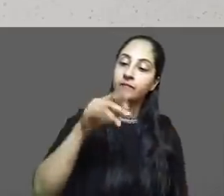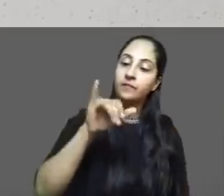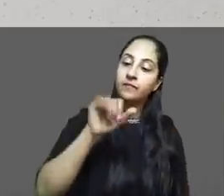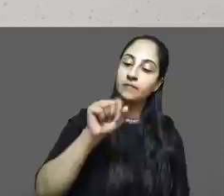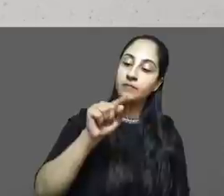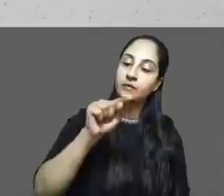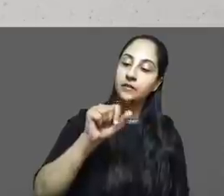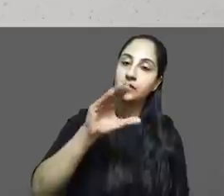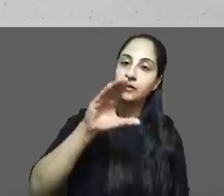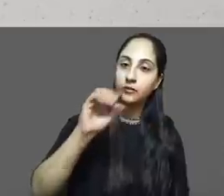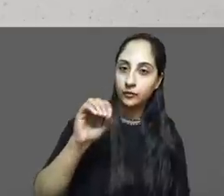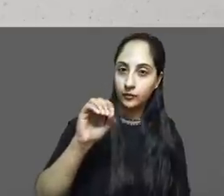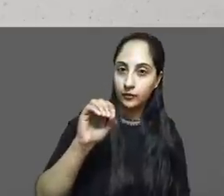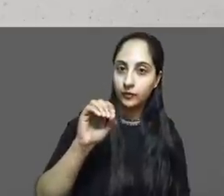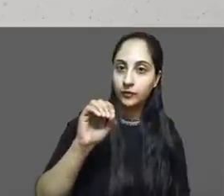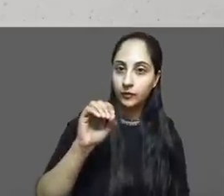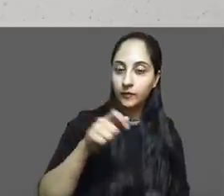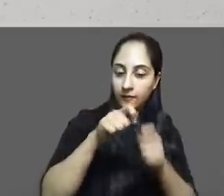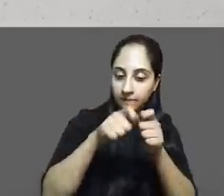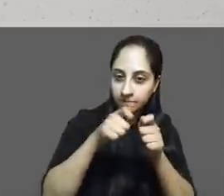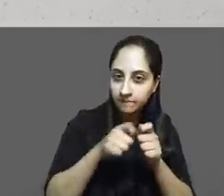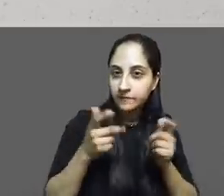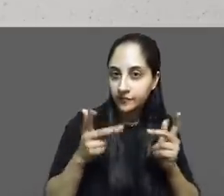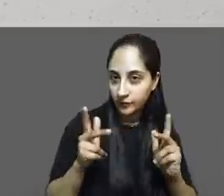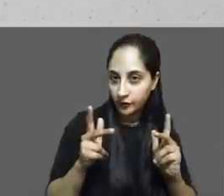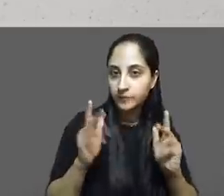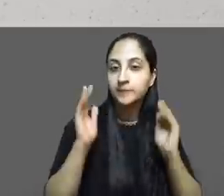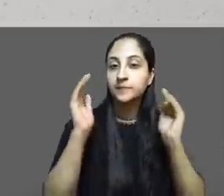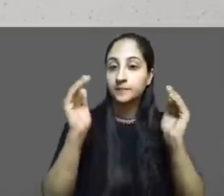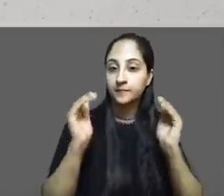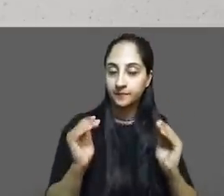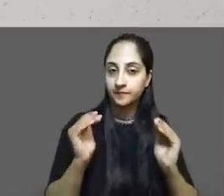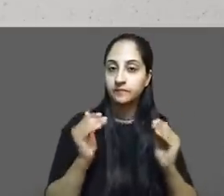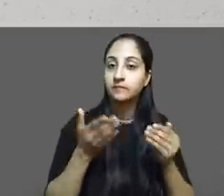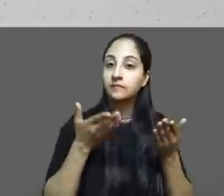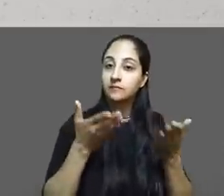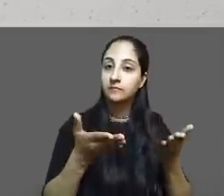And I have pistachio ready to go.